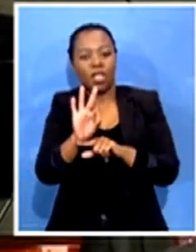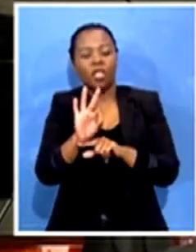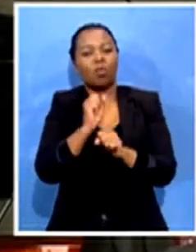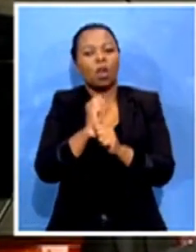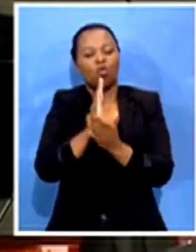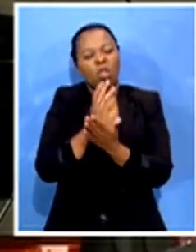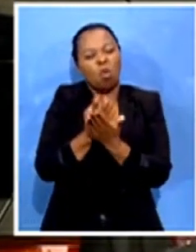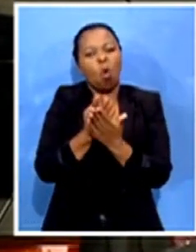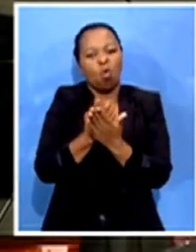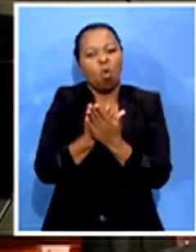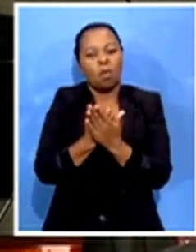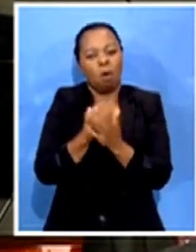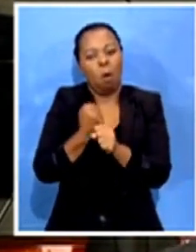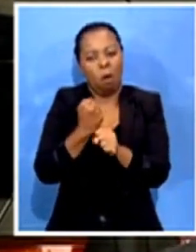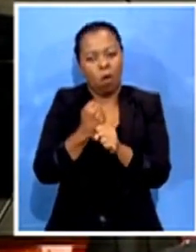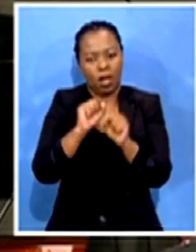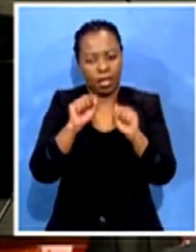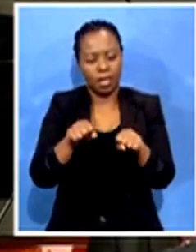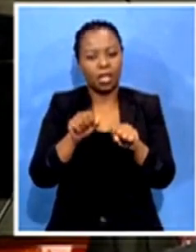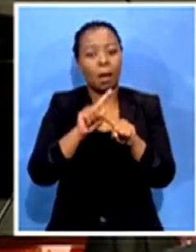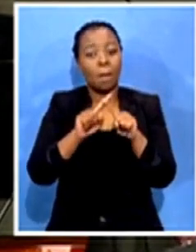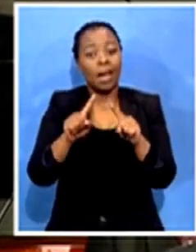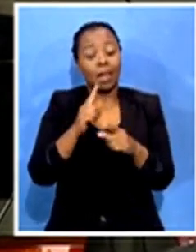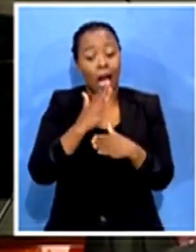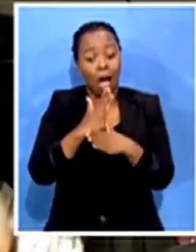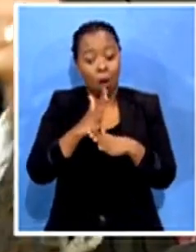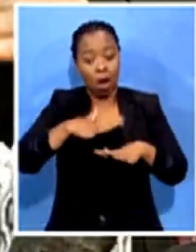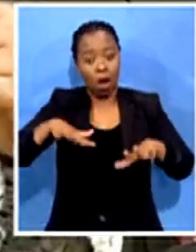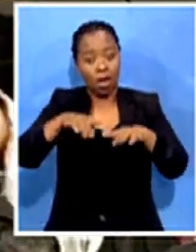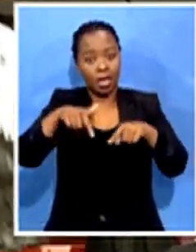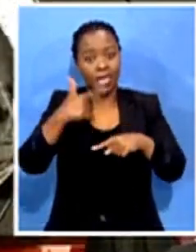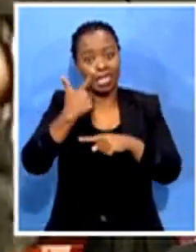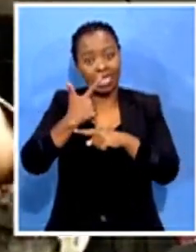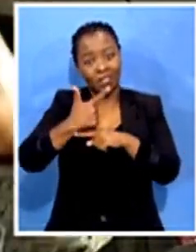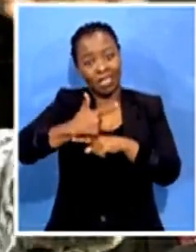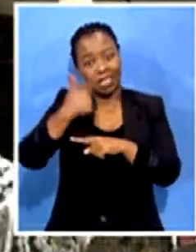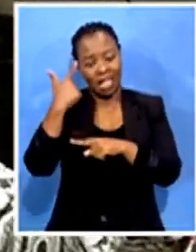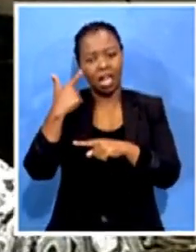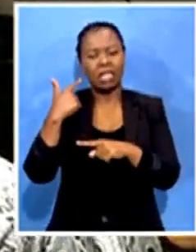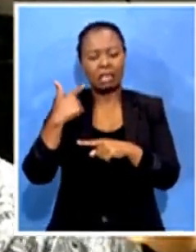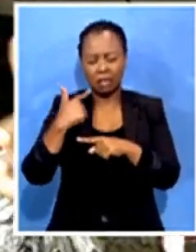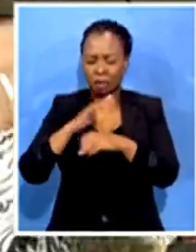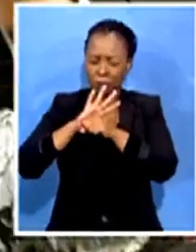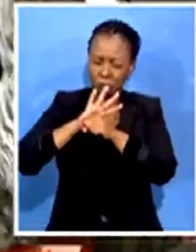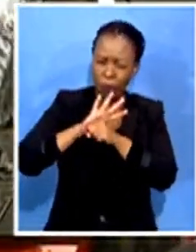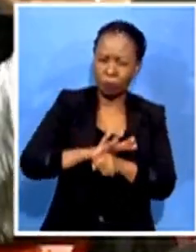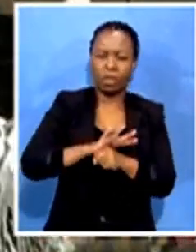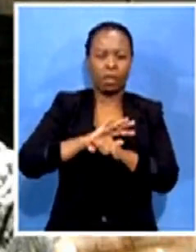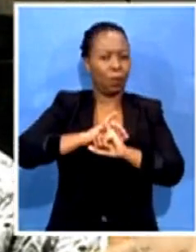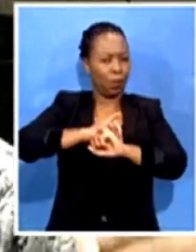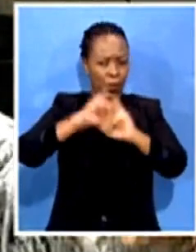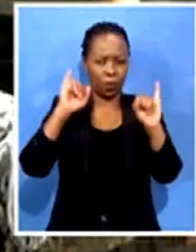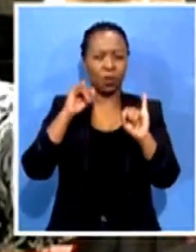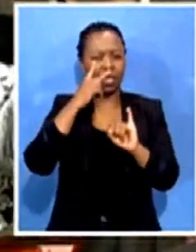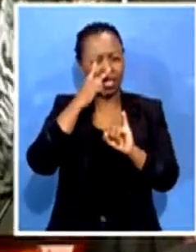last 7 days have been coming tremendously under pressure, and we see this continuing, this trend continuing in the